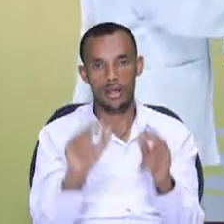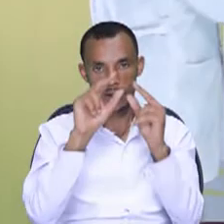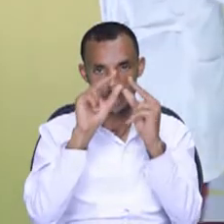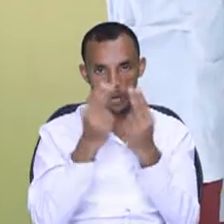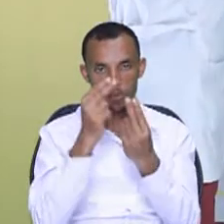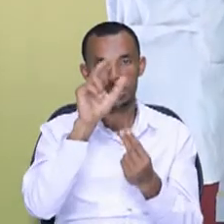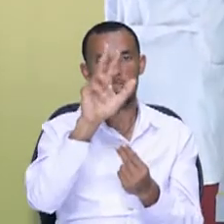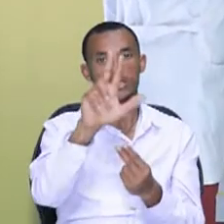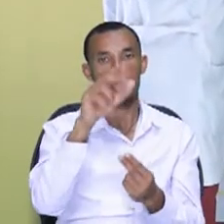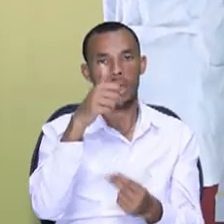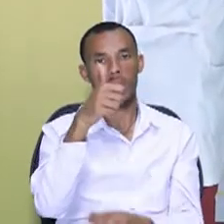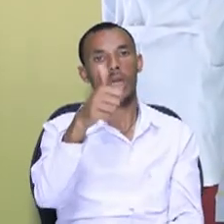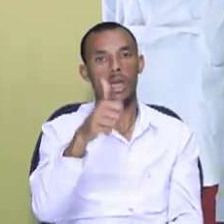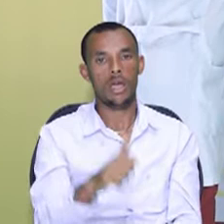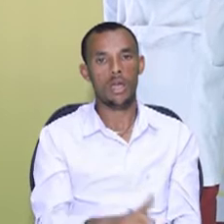Group 3A,